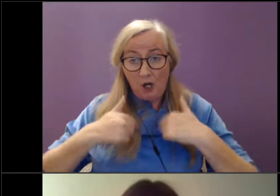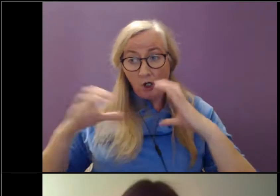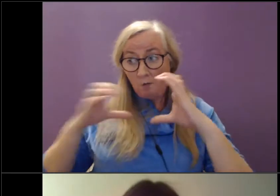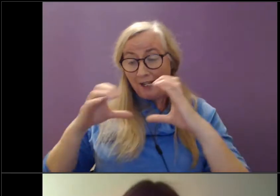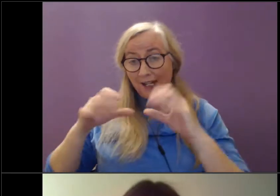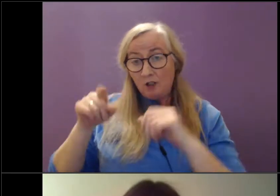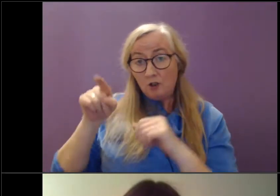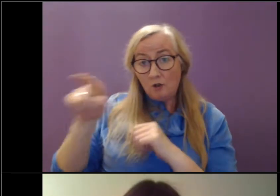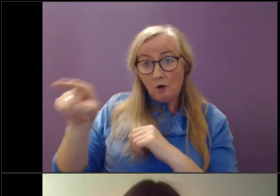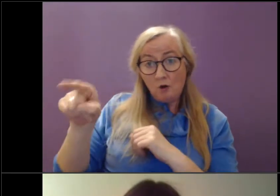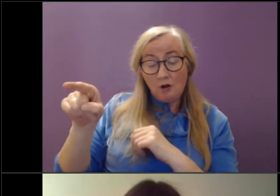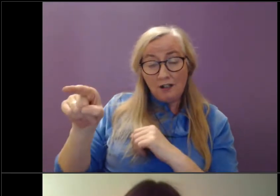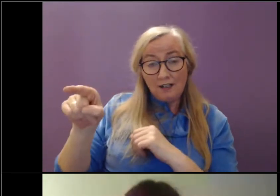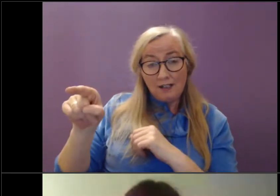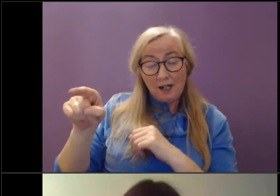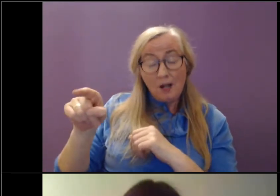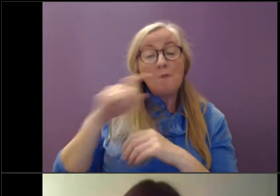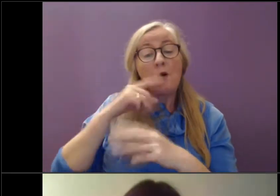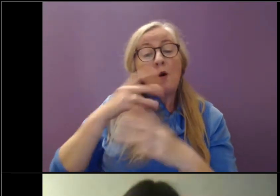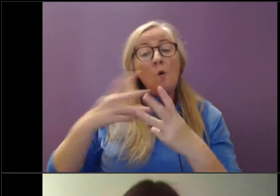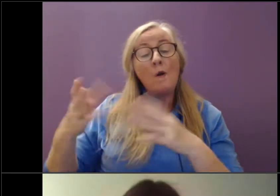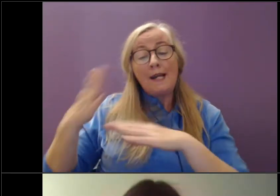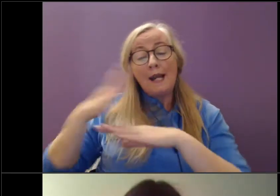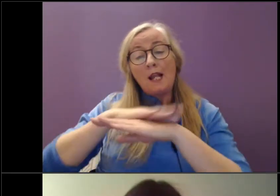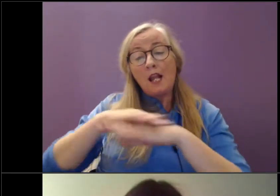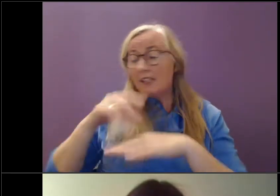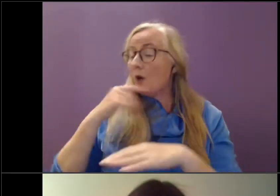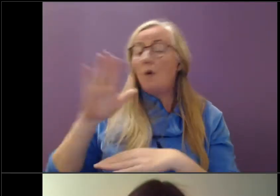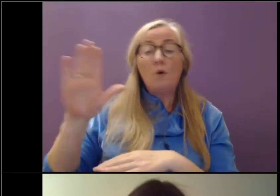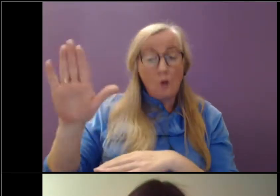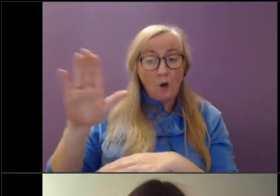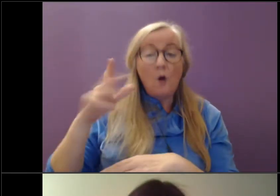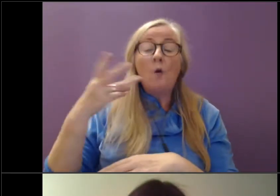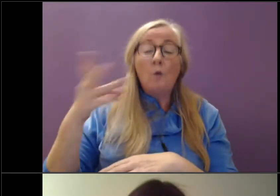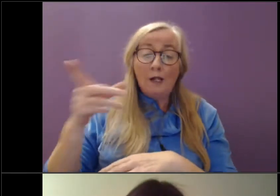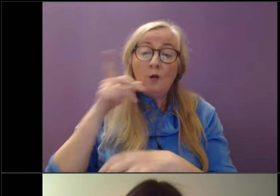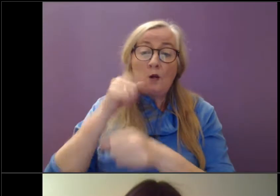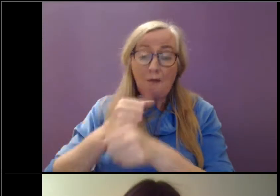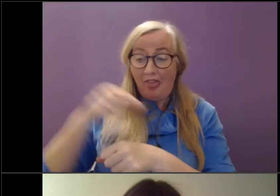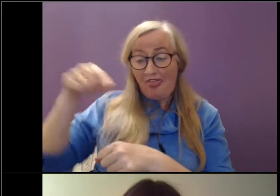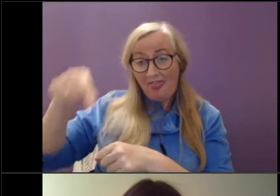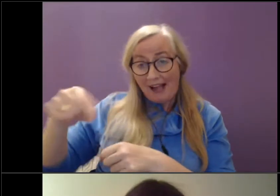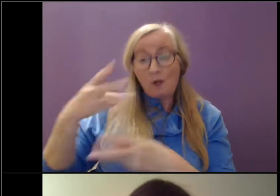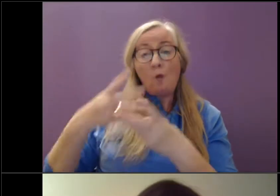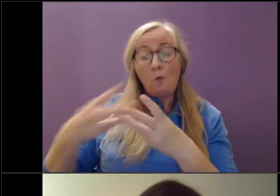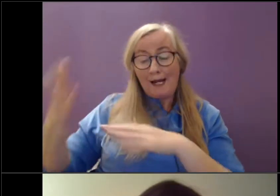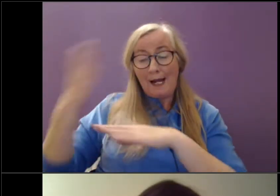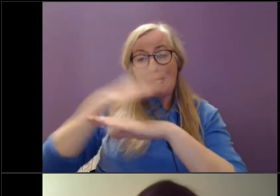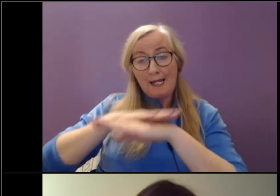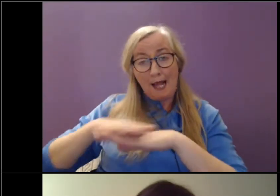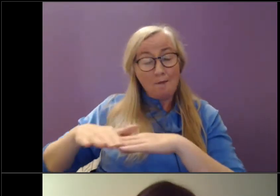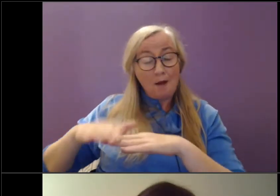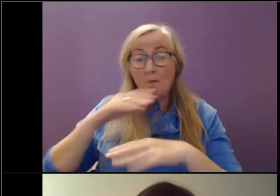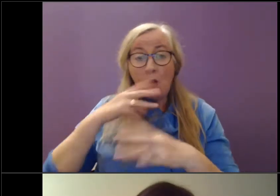the times when things are calm, returning to that and explain how it makes you feel. Why do you feel in that moment when